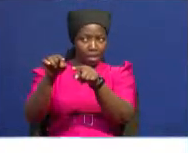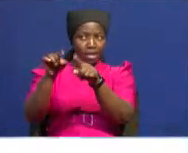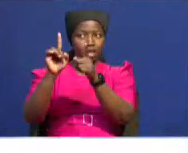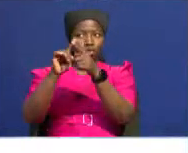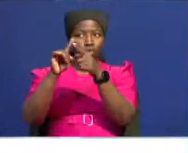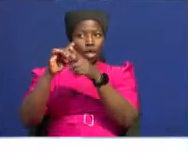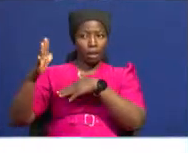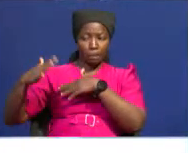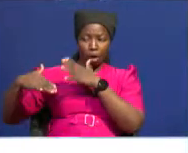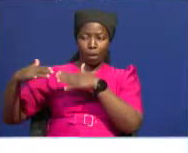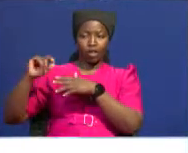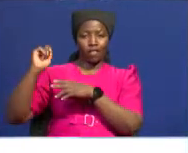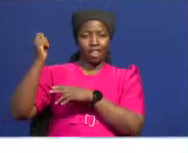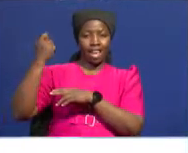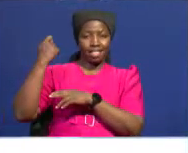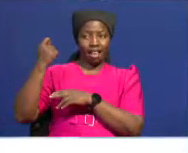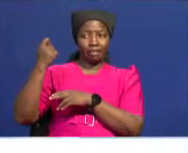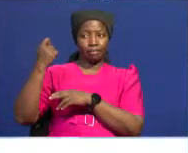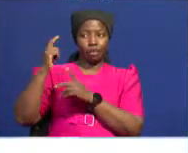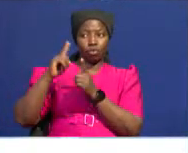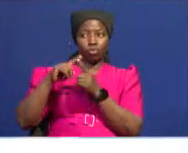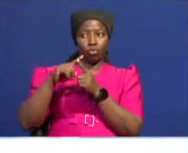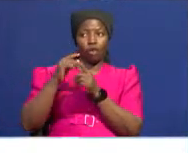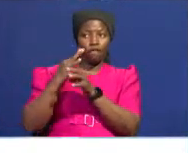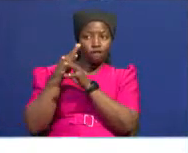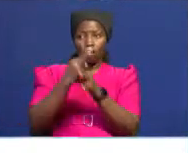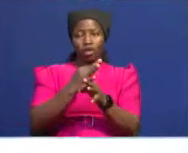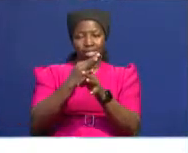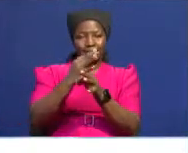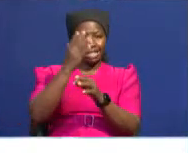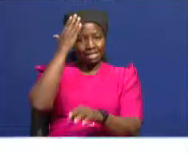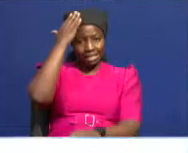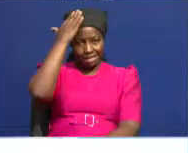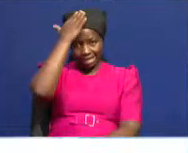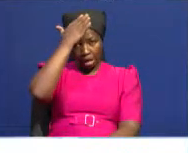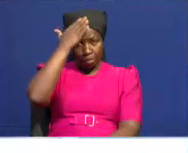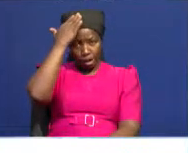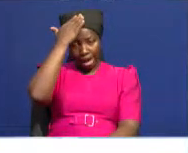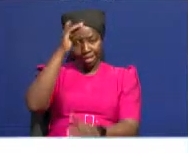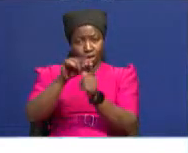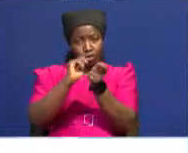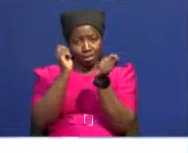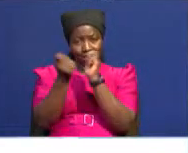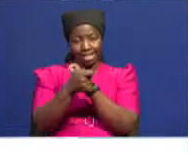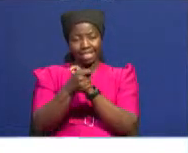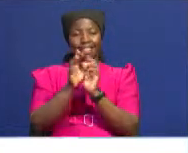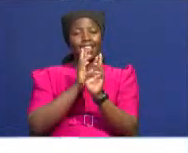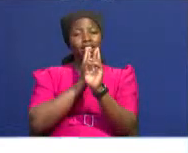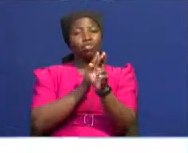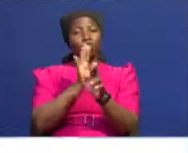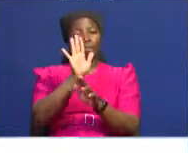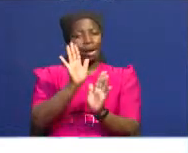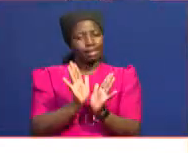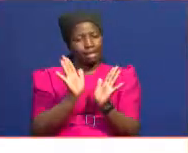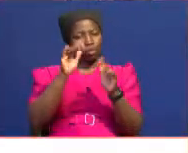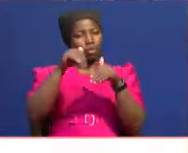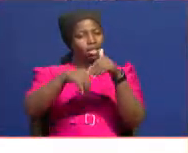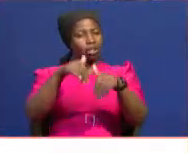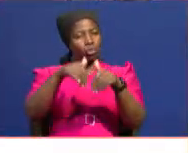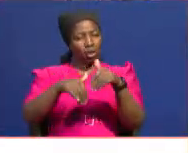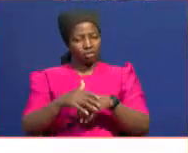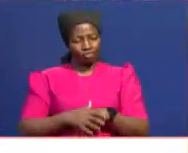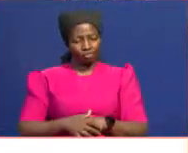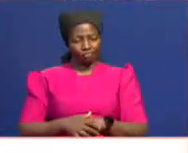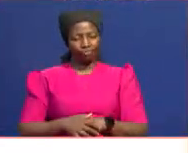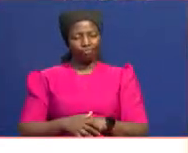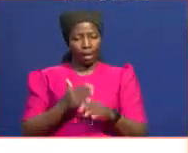to Bombers of Kenya to force Mr. Chebukati to alter the results of last general elections. Ahead of